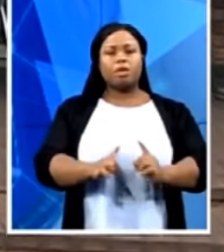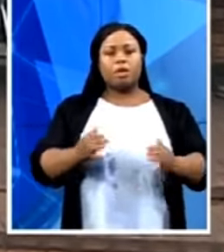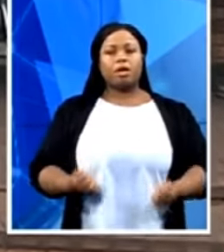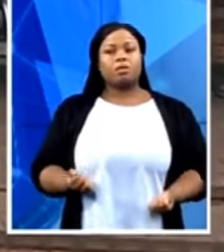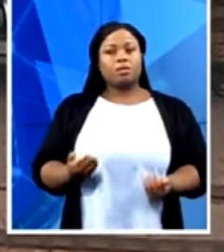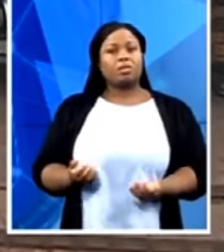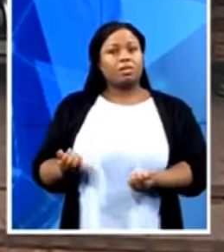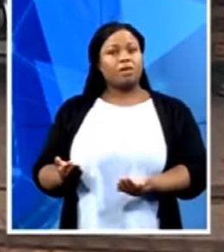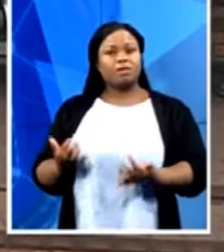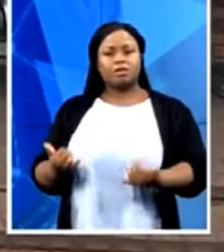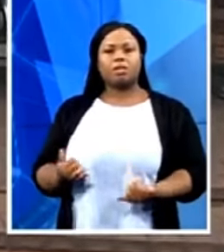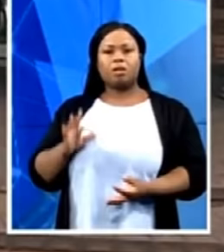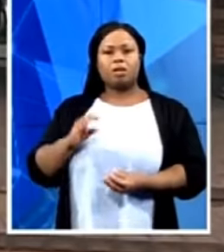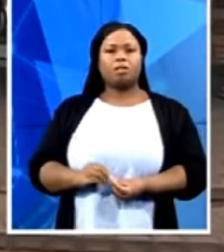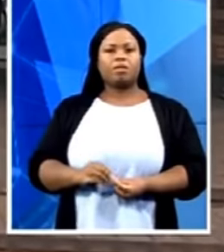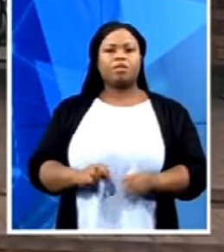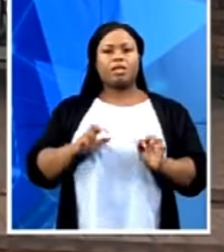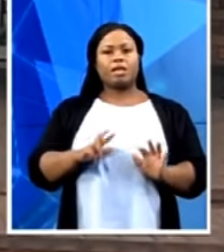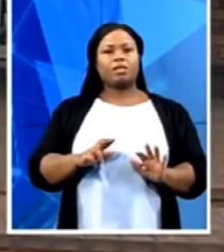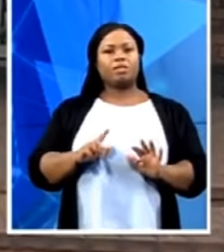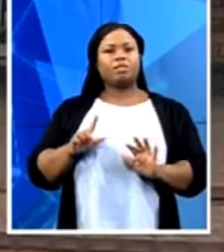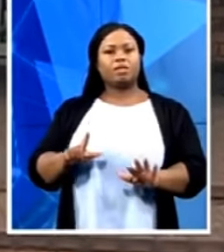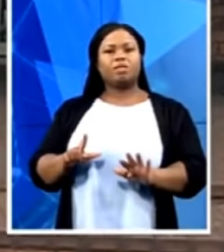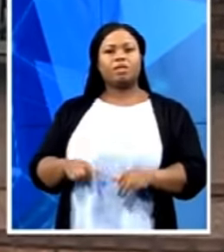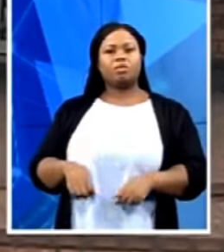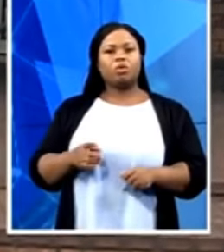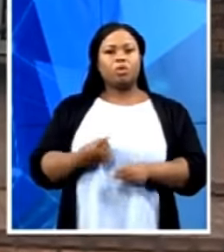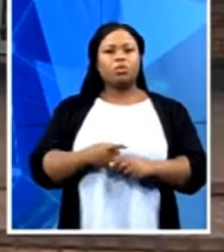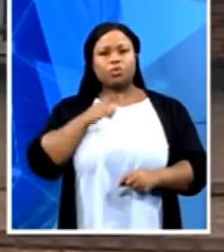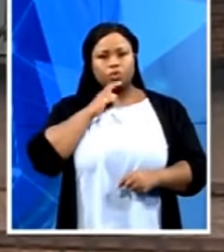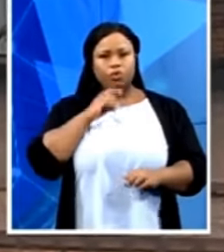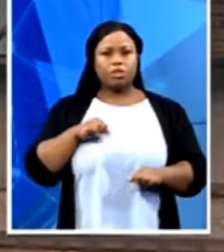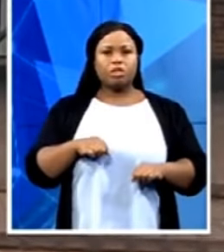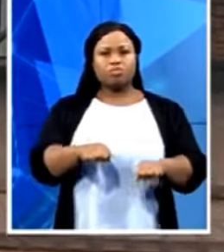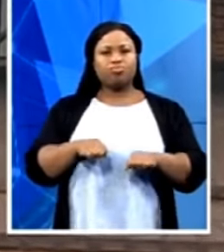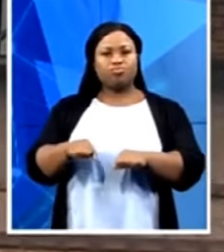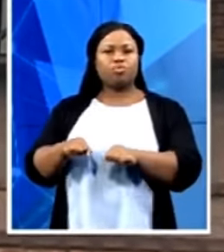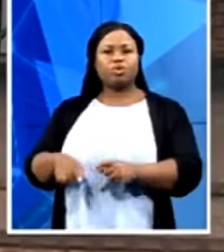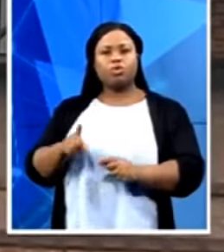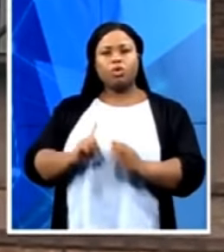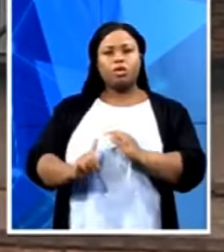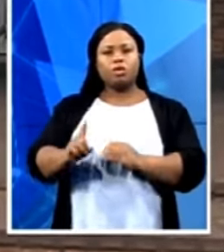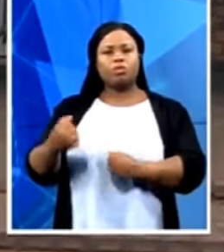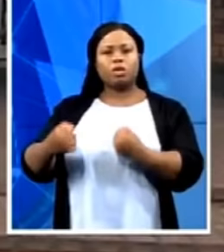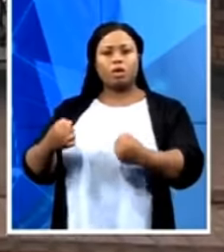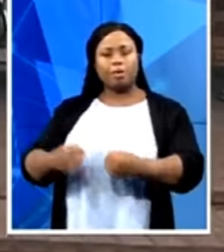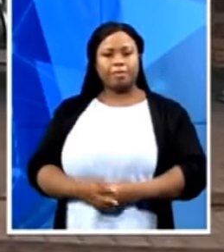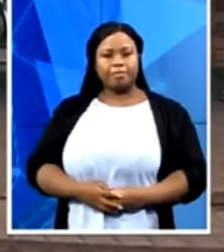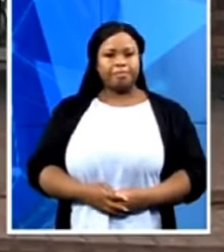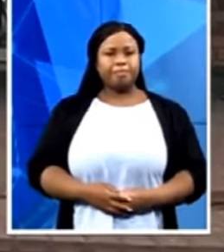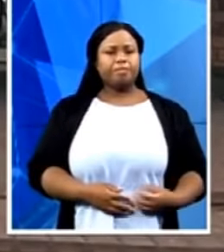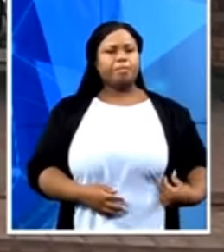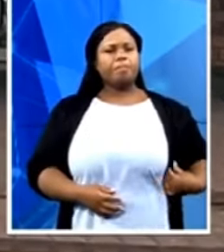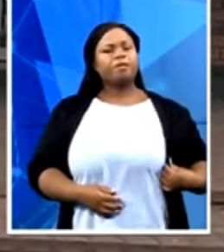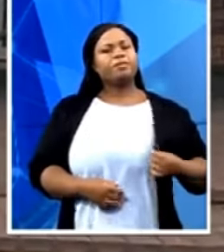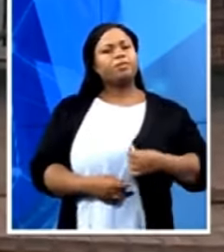today that actually are using the service, and it's increasing every day. Okay. And how did you decide? What is the criteria that you guys are actually using